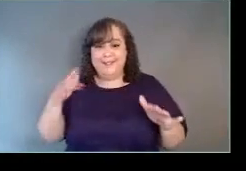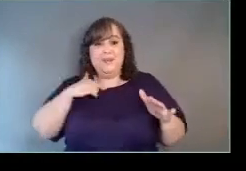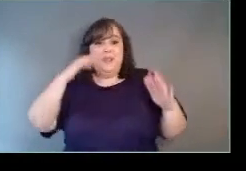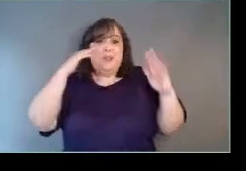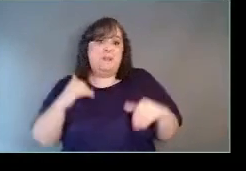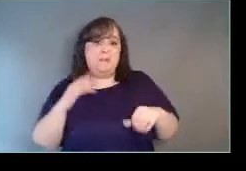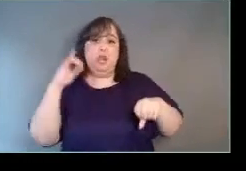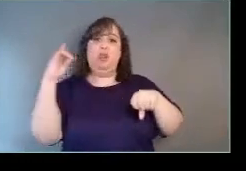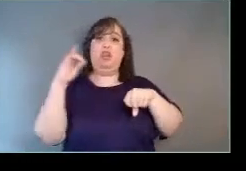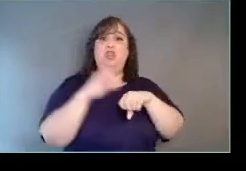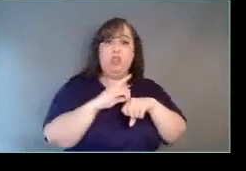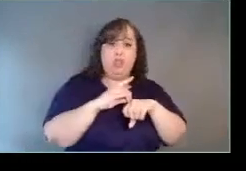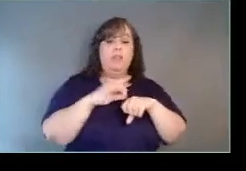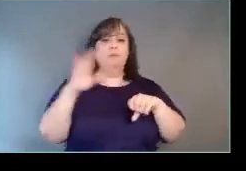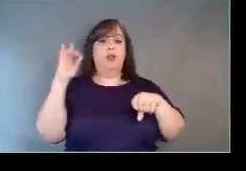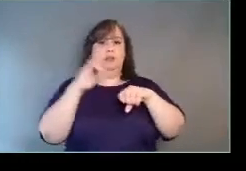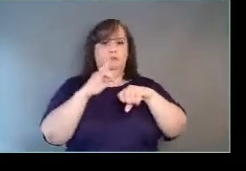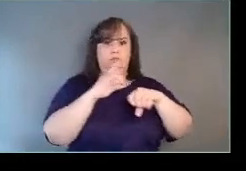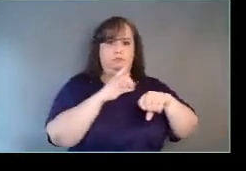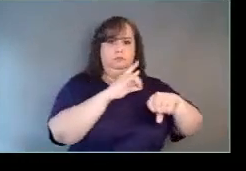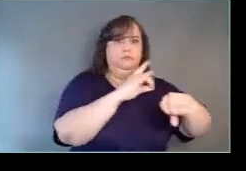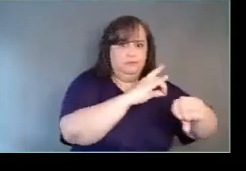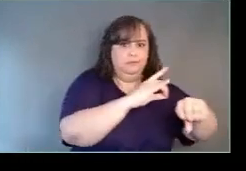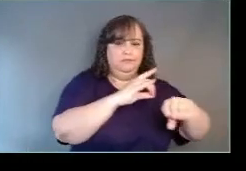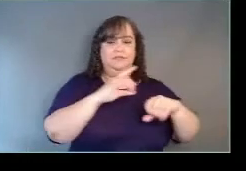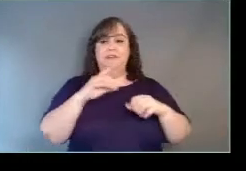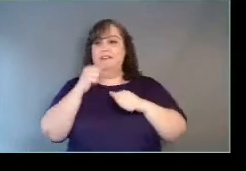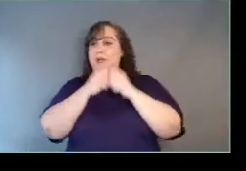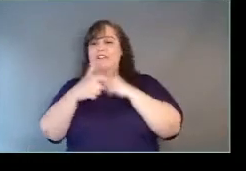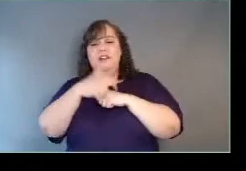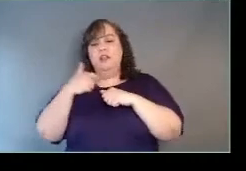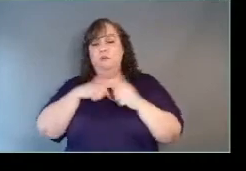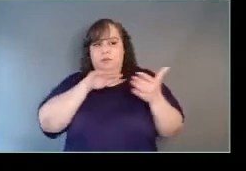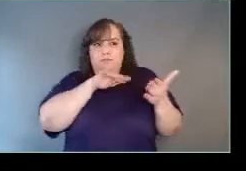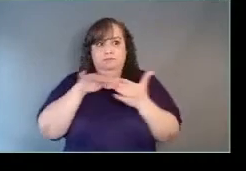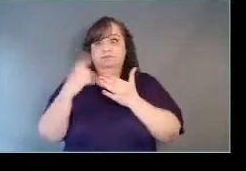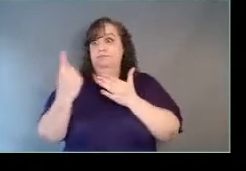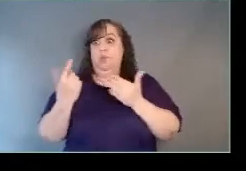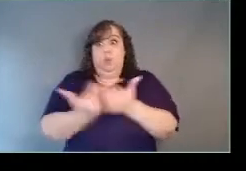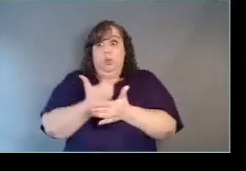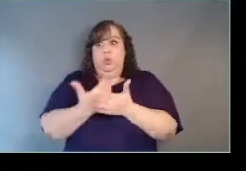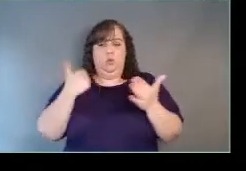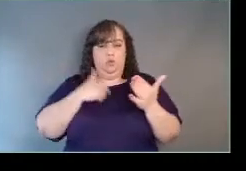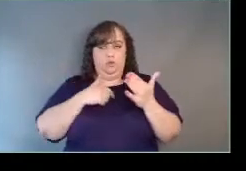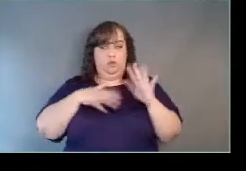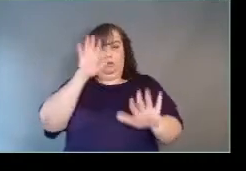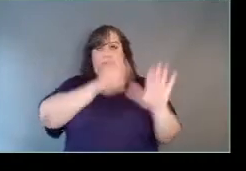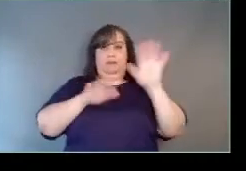how the asteroid would behave. So every time we study a new asteroid, we get surprised, and I find